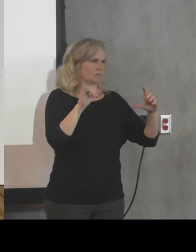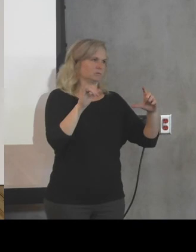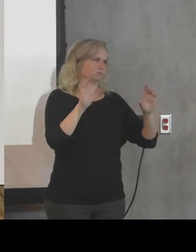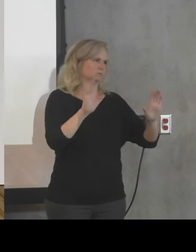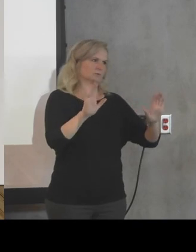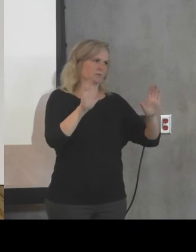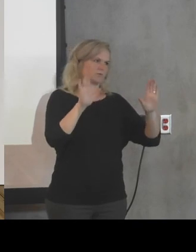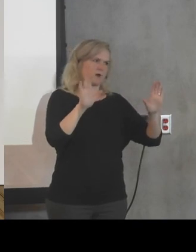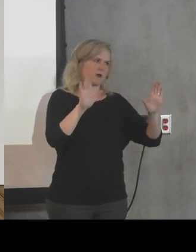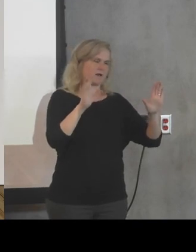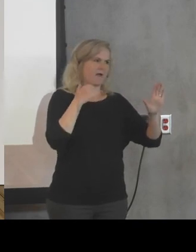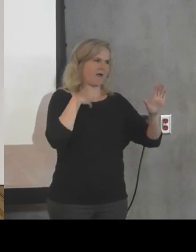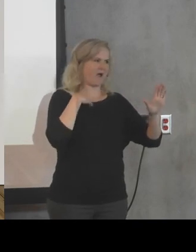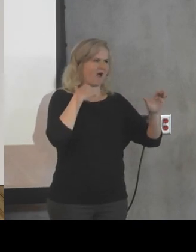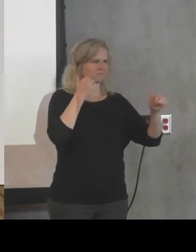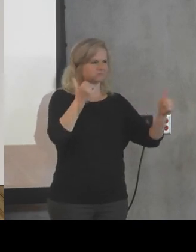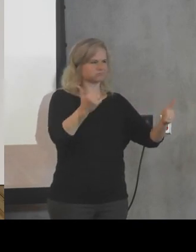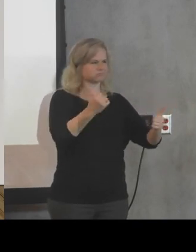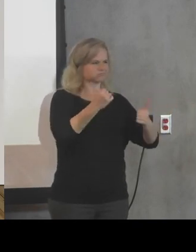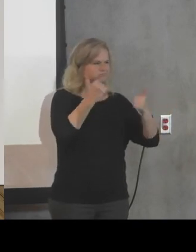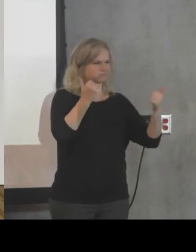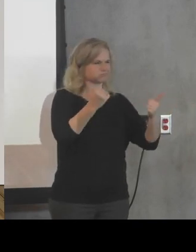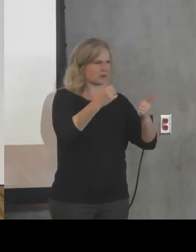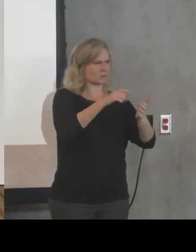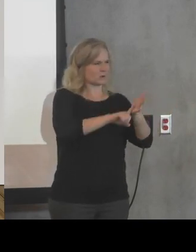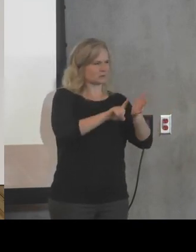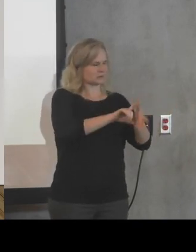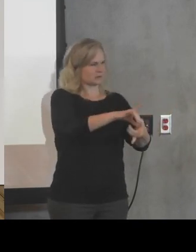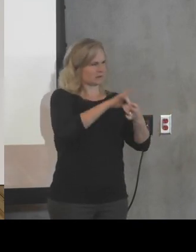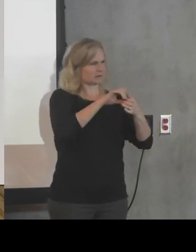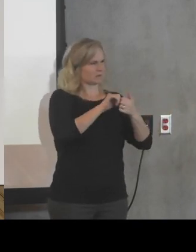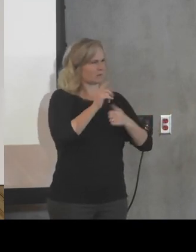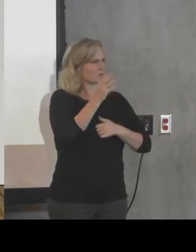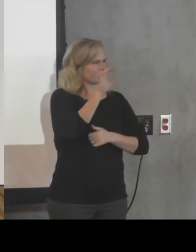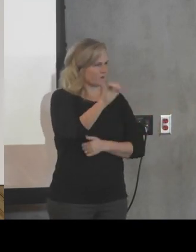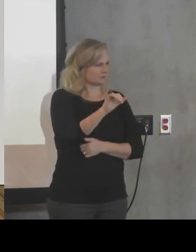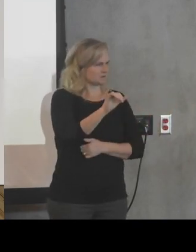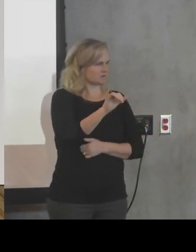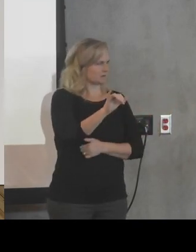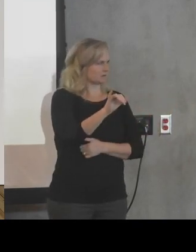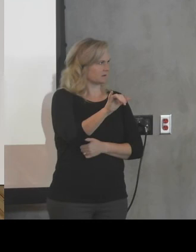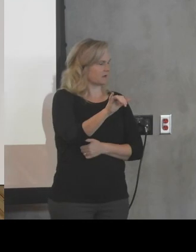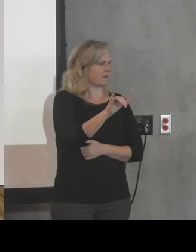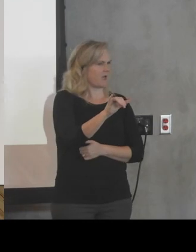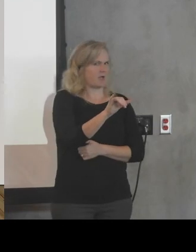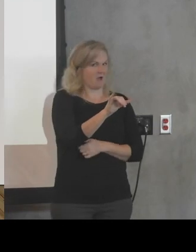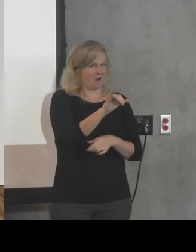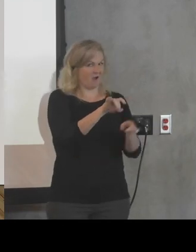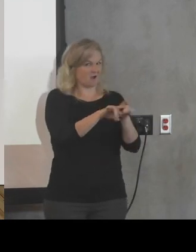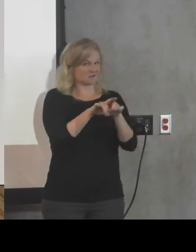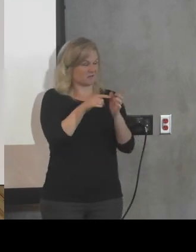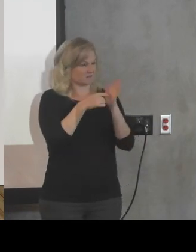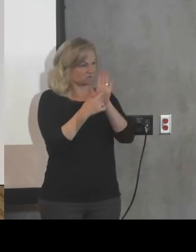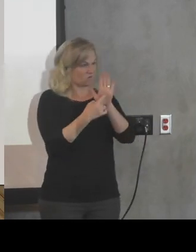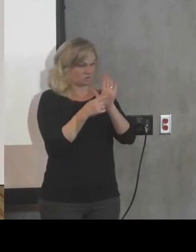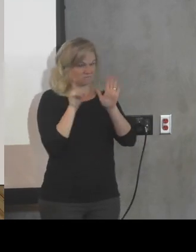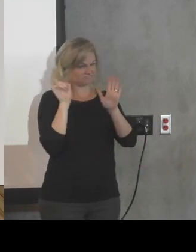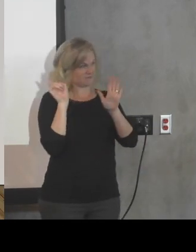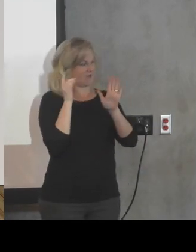There's tons of research around morphology right now and what an important role it plays